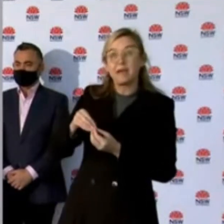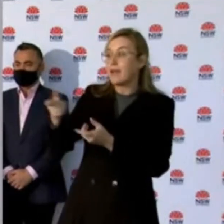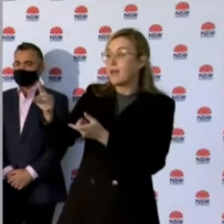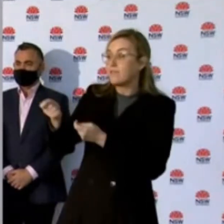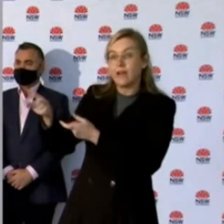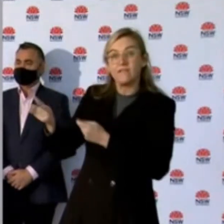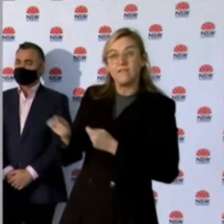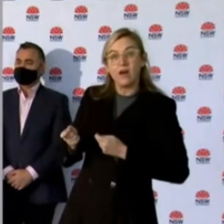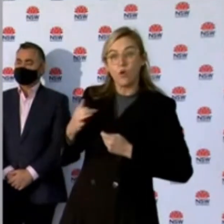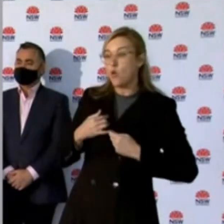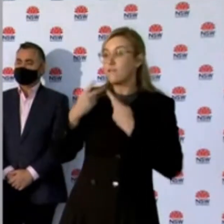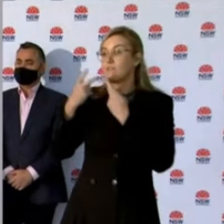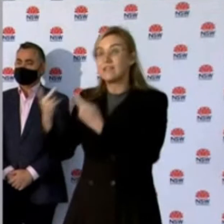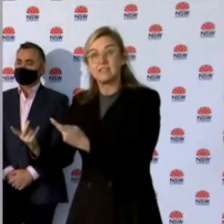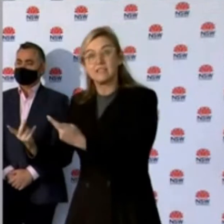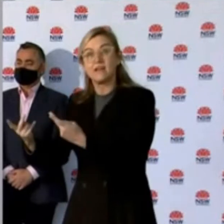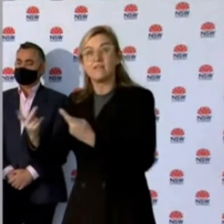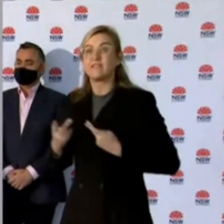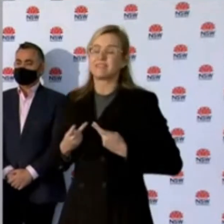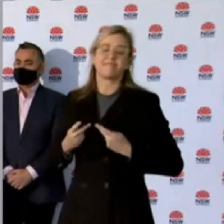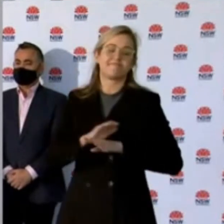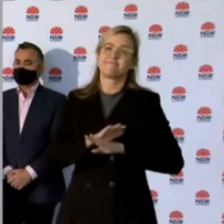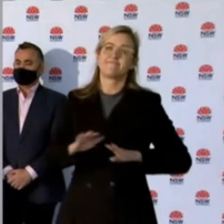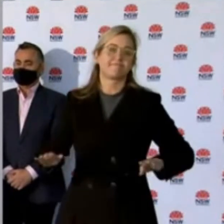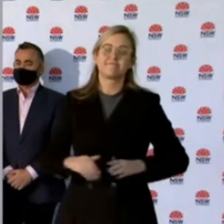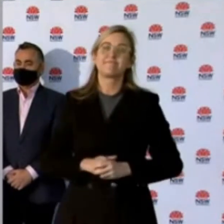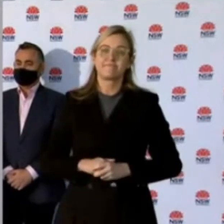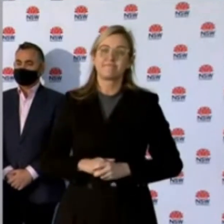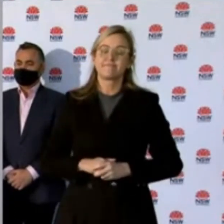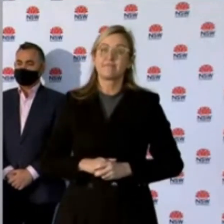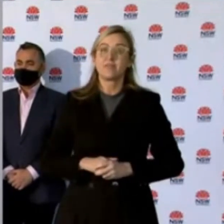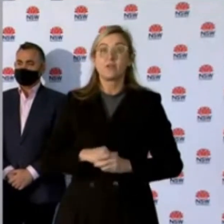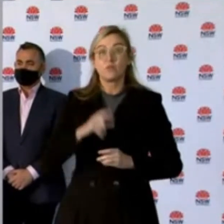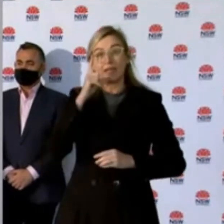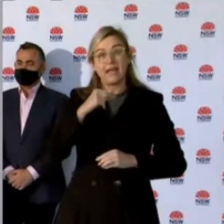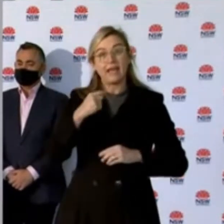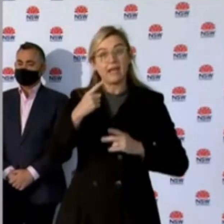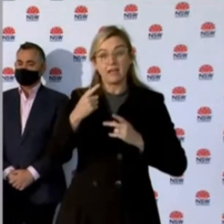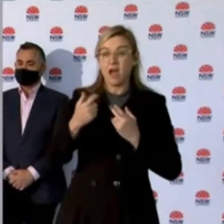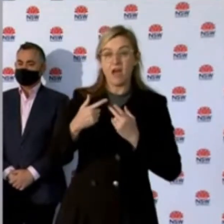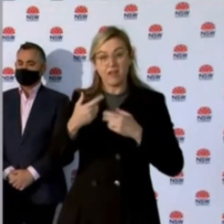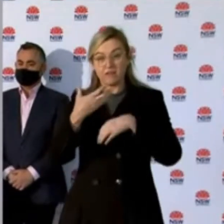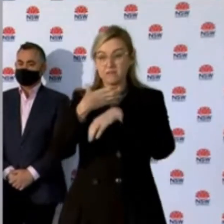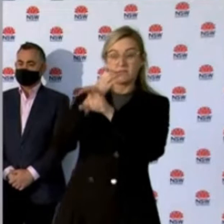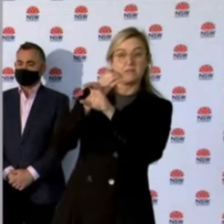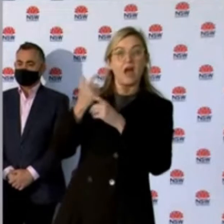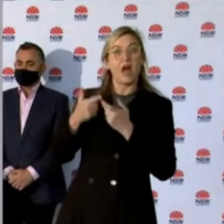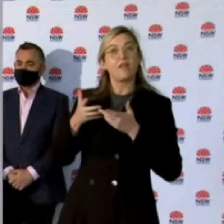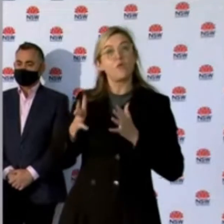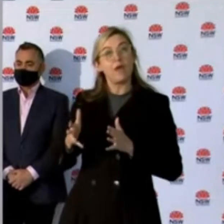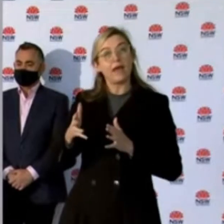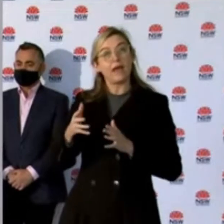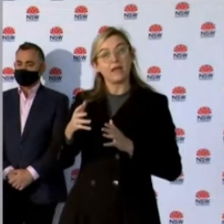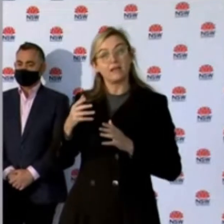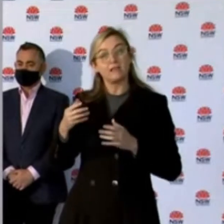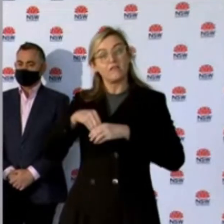do not visit others. I'm sure there'll be a range of technology deployed, to allow you to celebrate this most